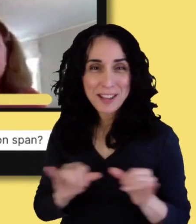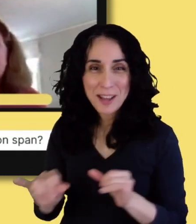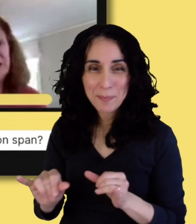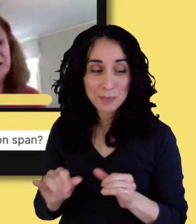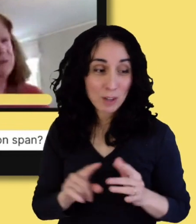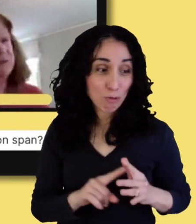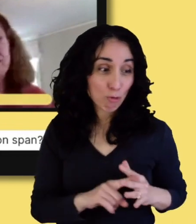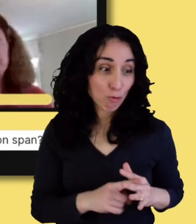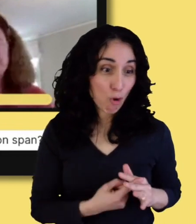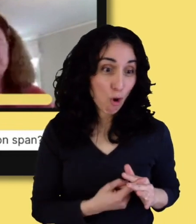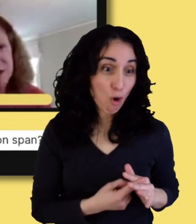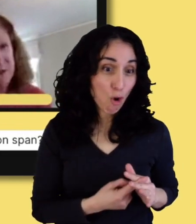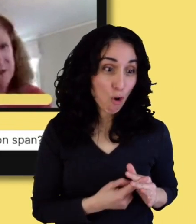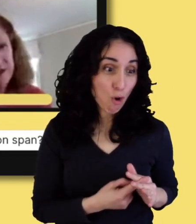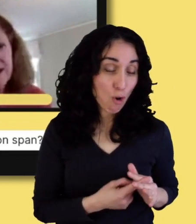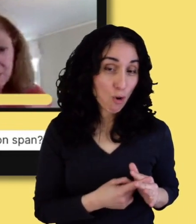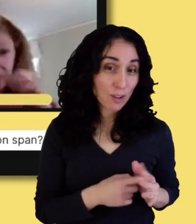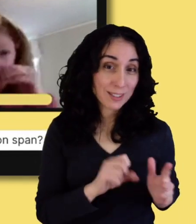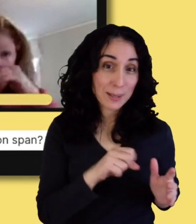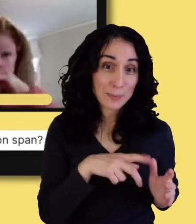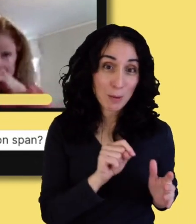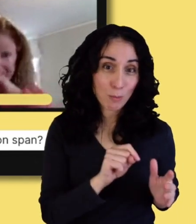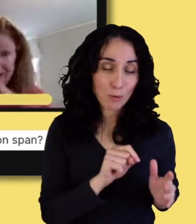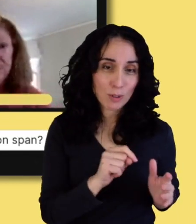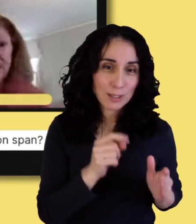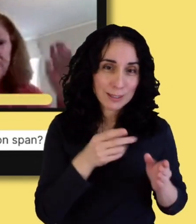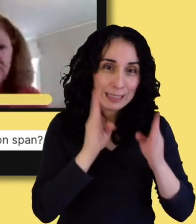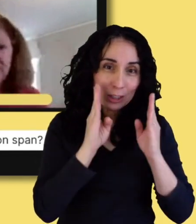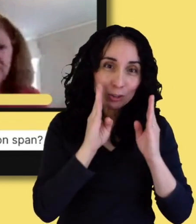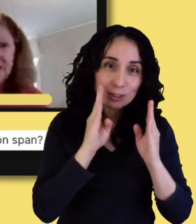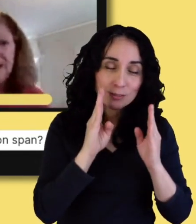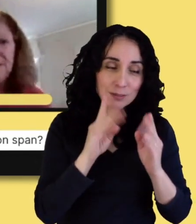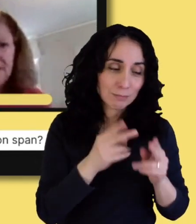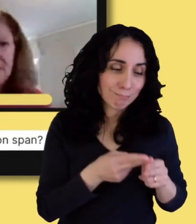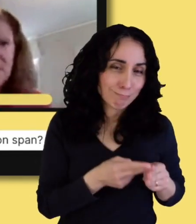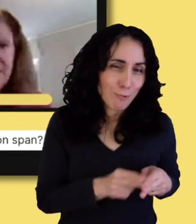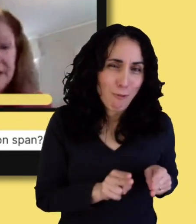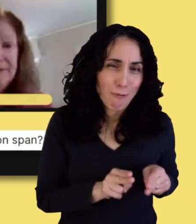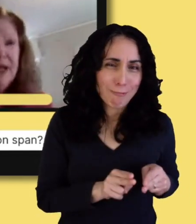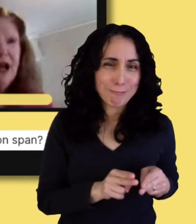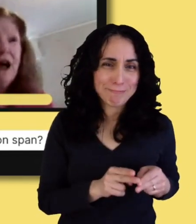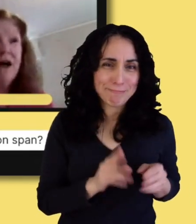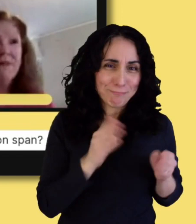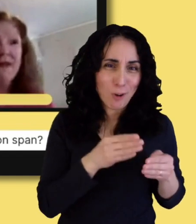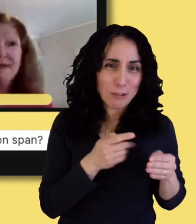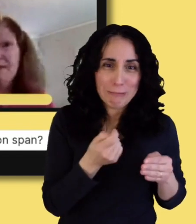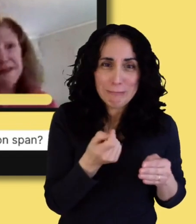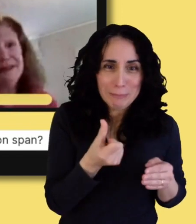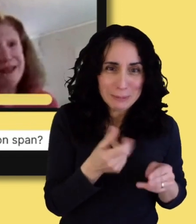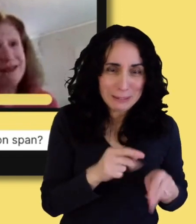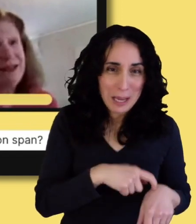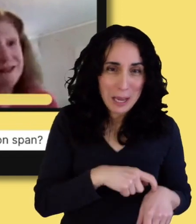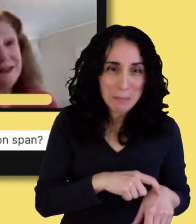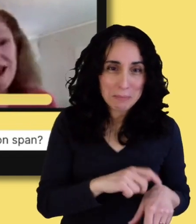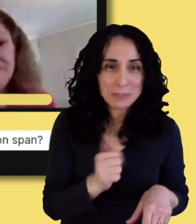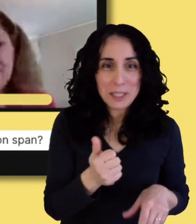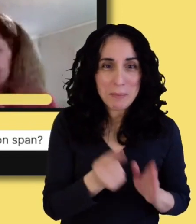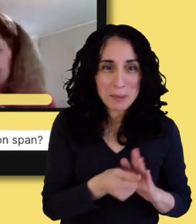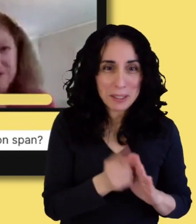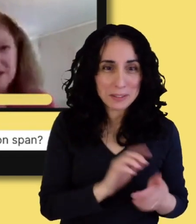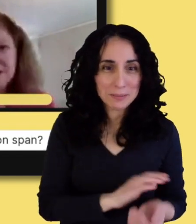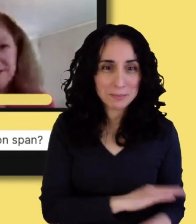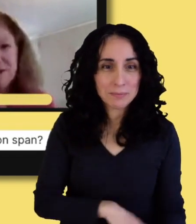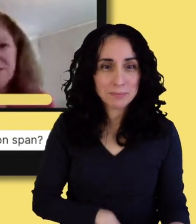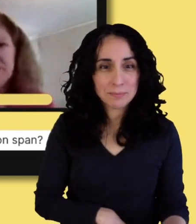with them, their attention span is very short. And our morning meeting, we have to be up and down and keeping them moving. Because I would say 10 minutes, and I've